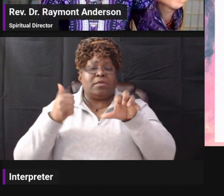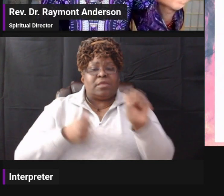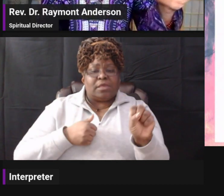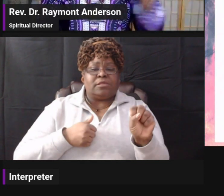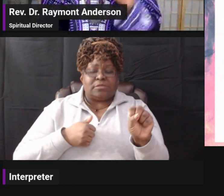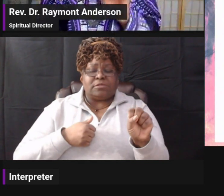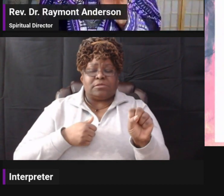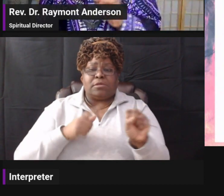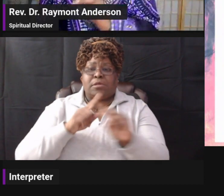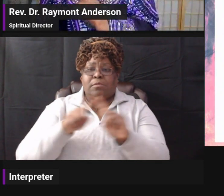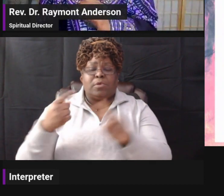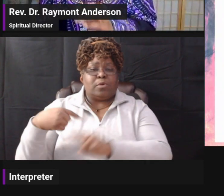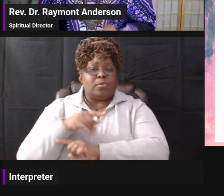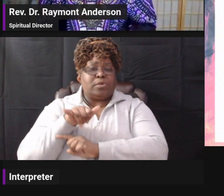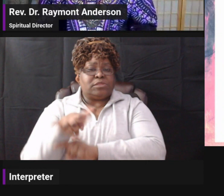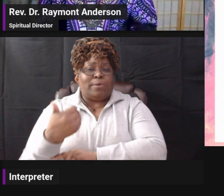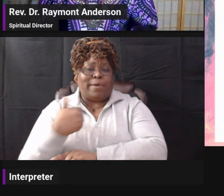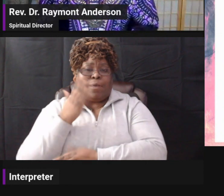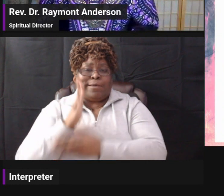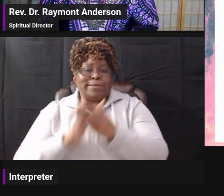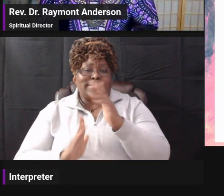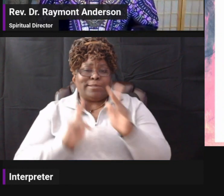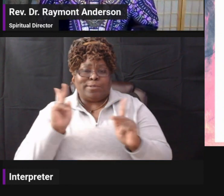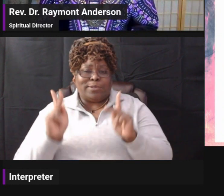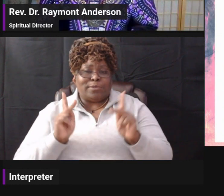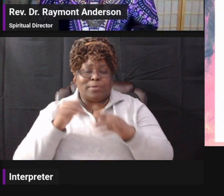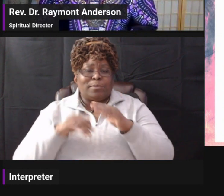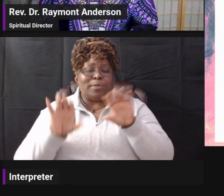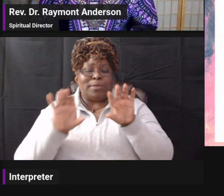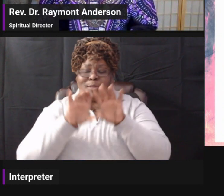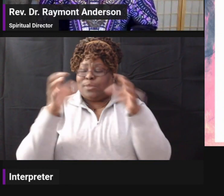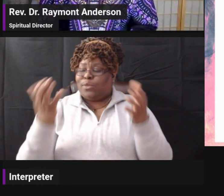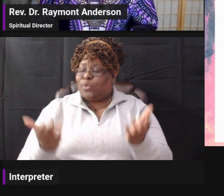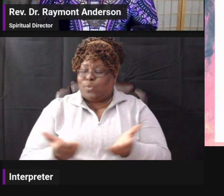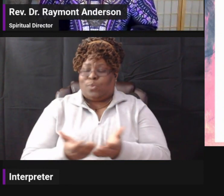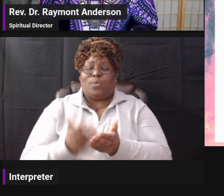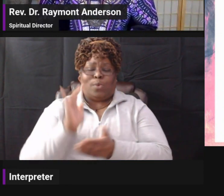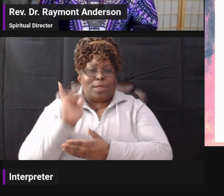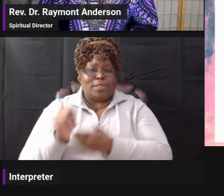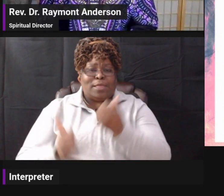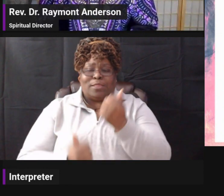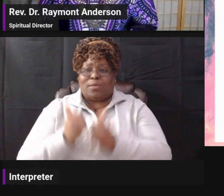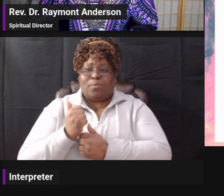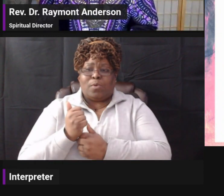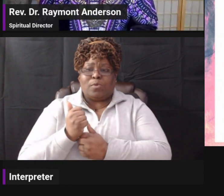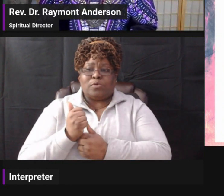Yes. And yet there are still going to be some of those in the world